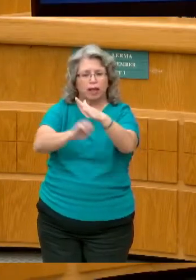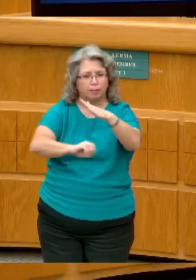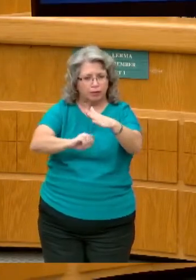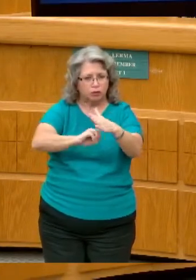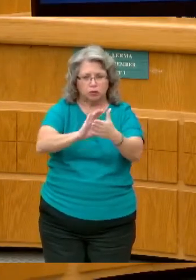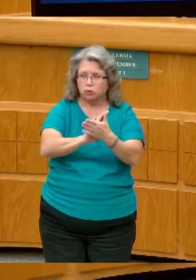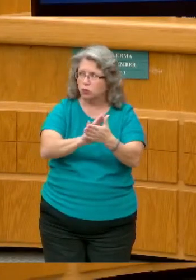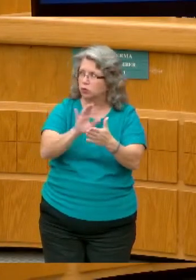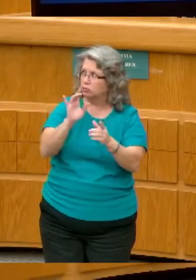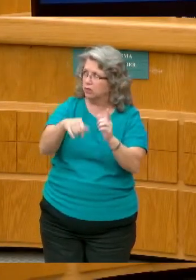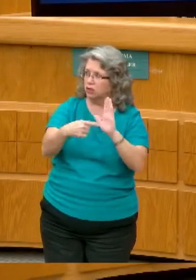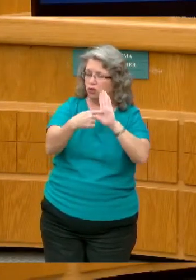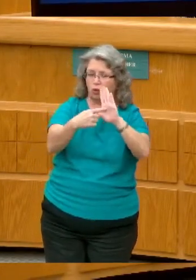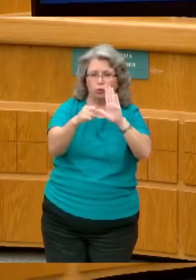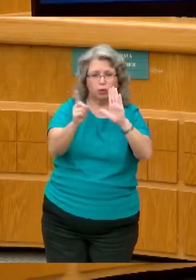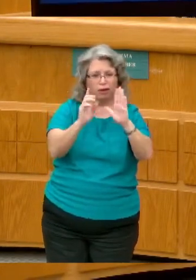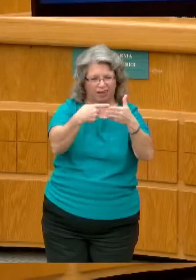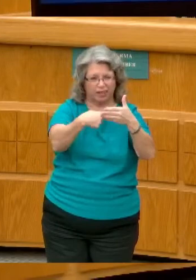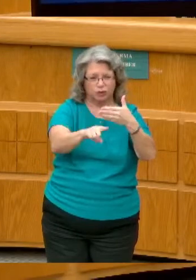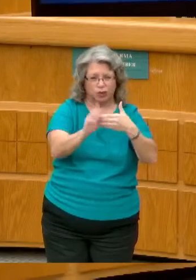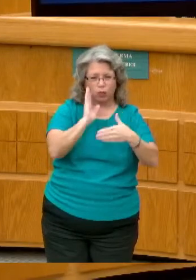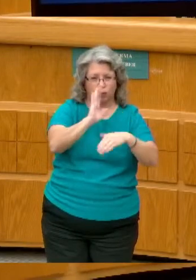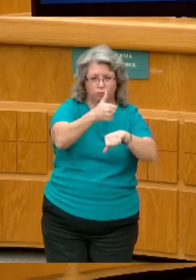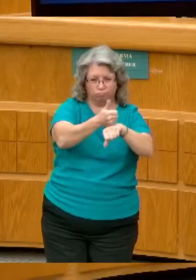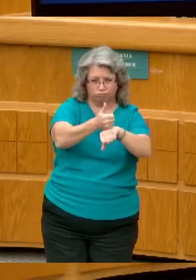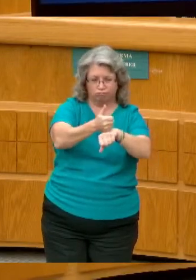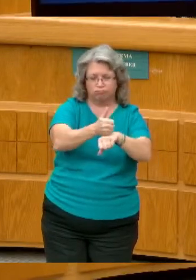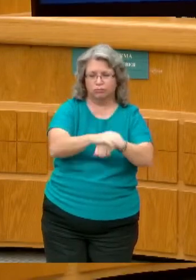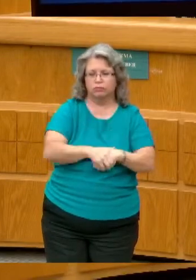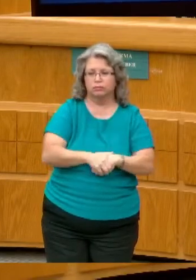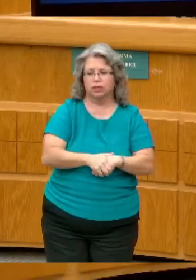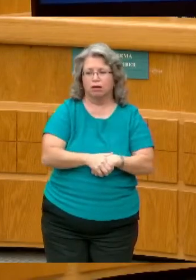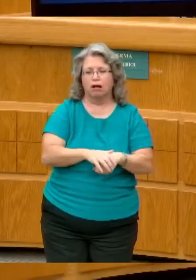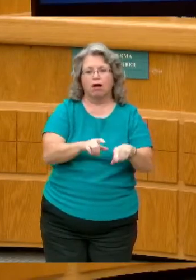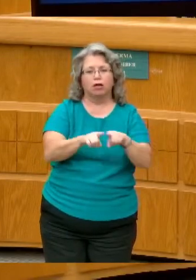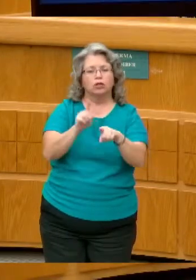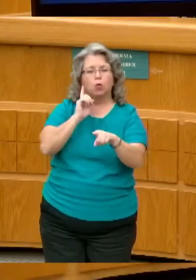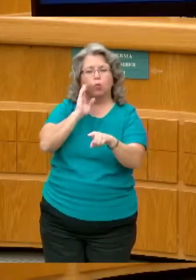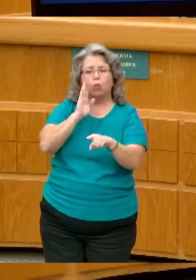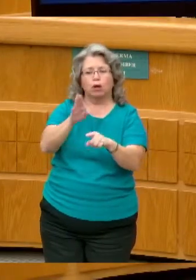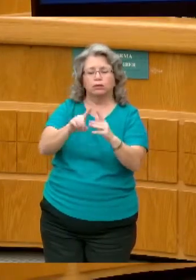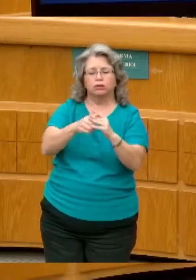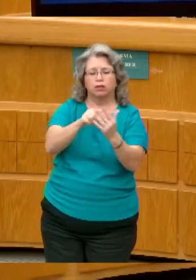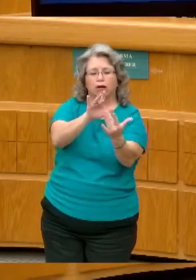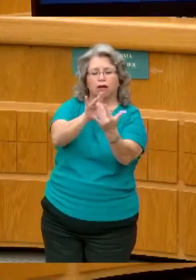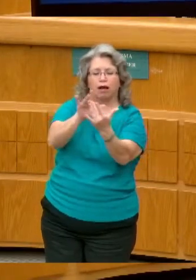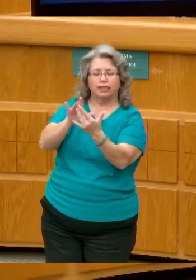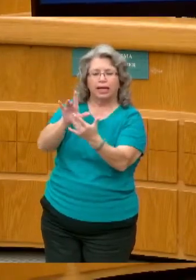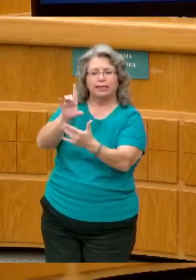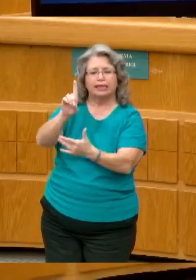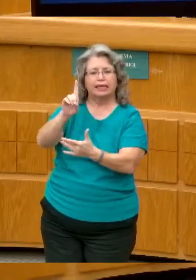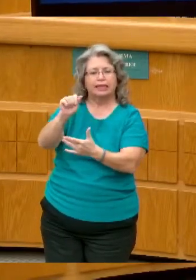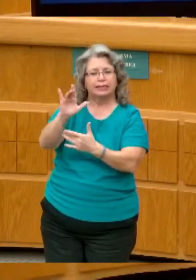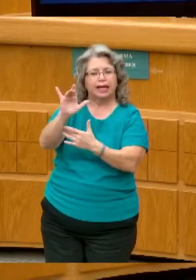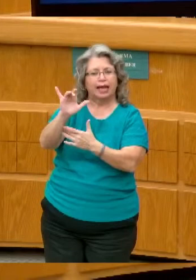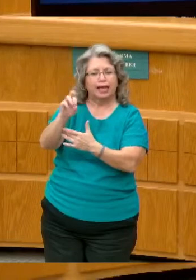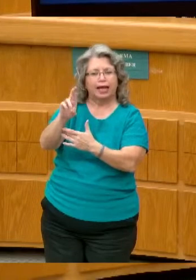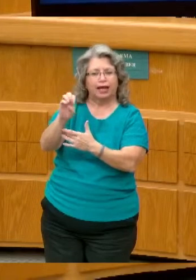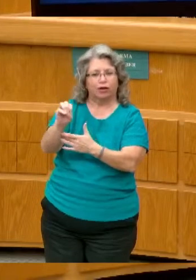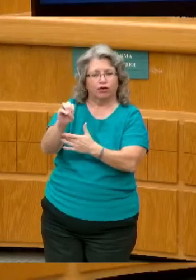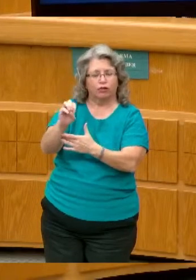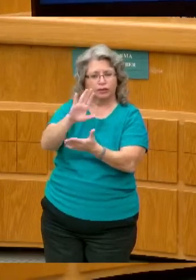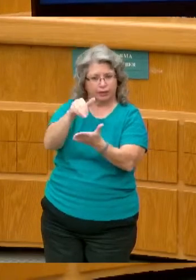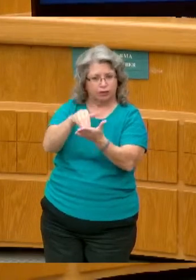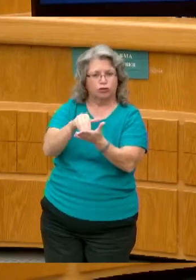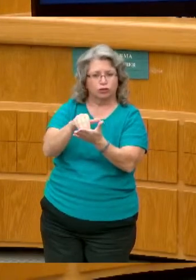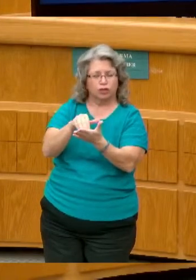week. We're also going to start reaching out to our daycare population because we are anticipating that the